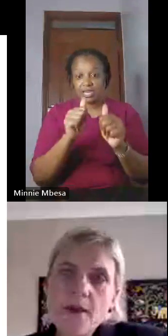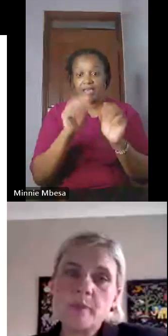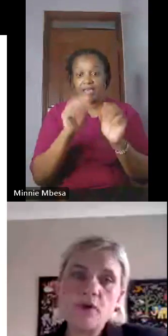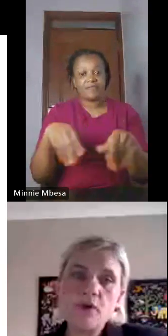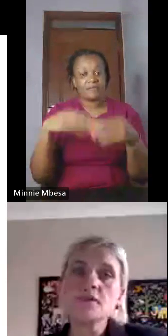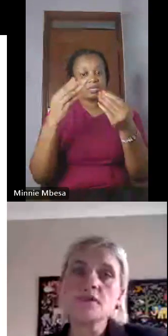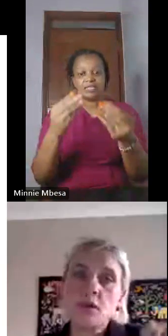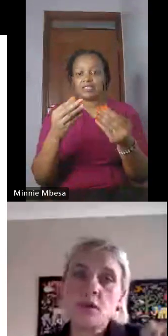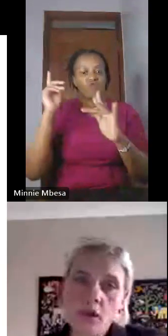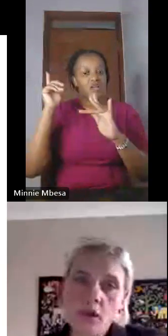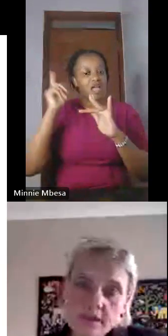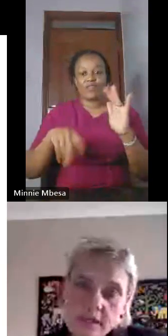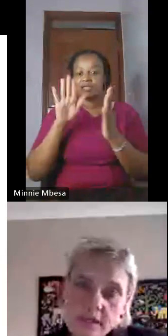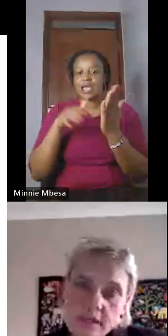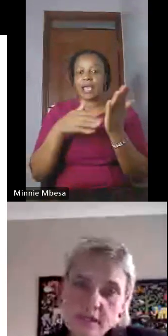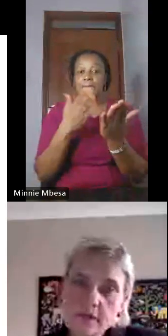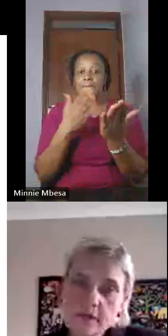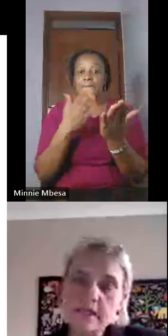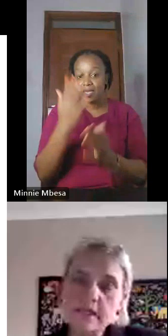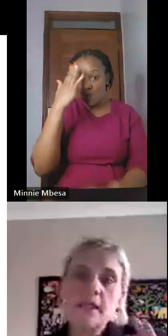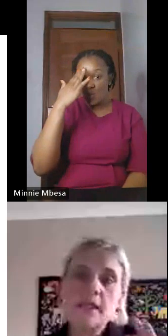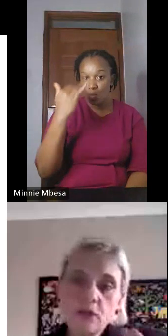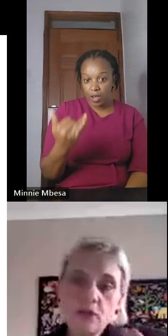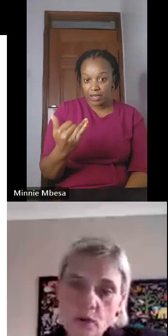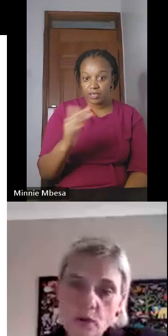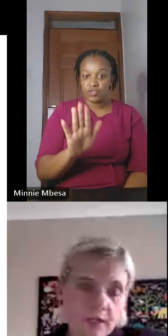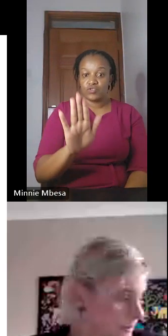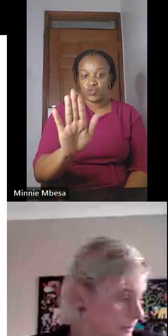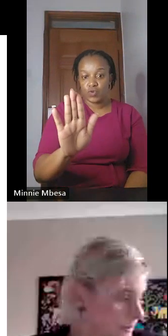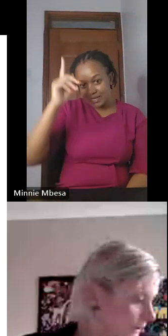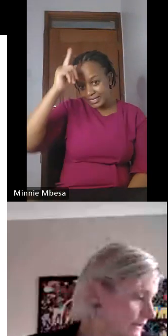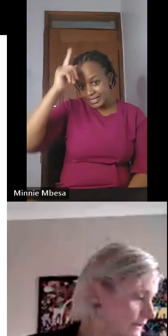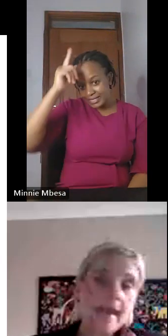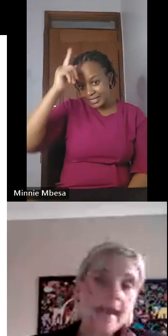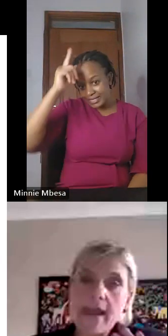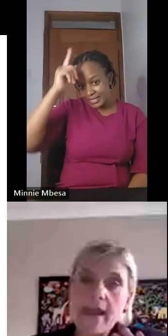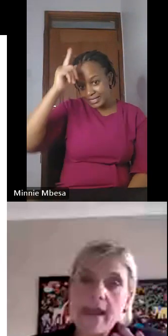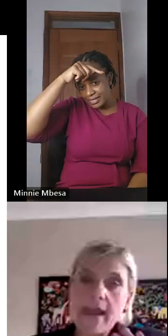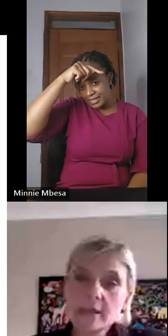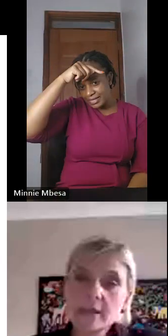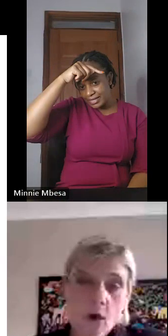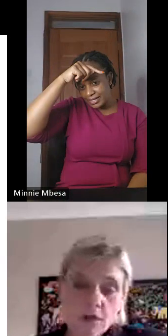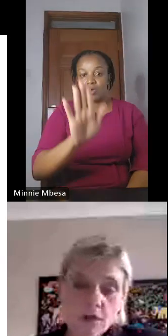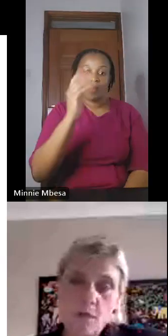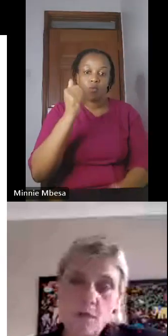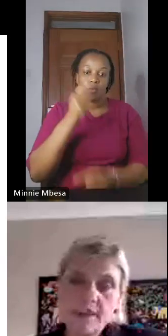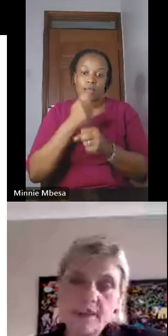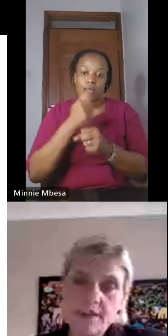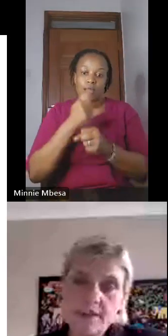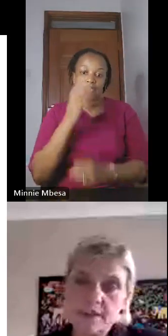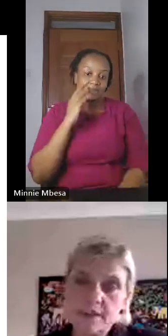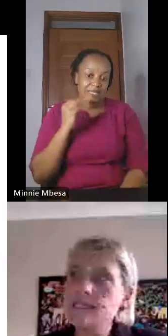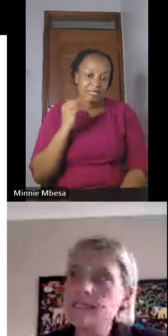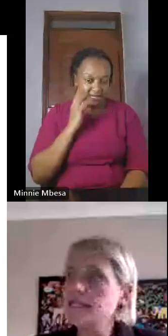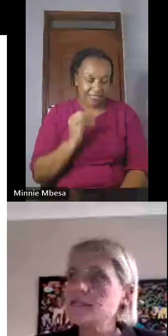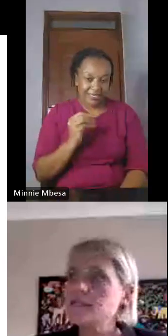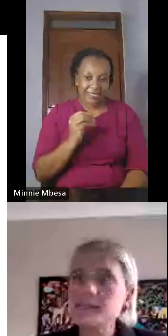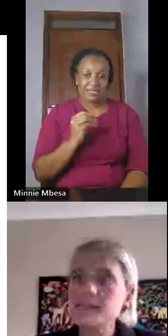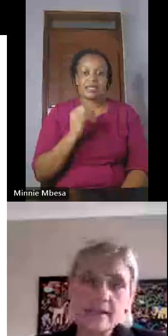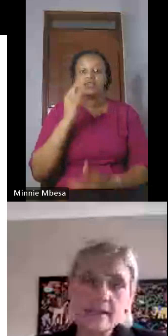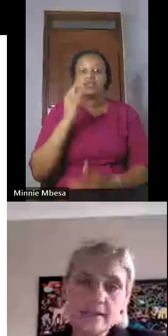apply because your undergraduate degree, your work experience, and what you are wanting to